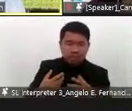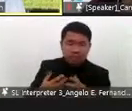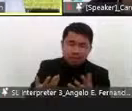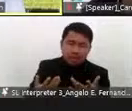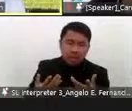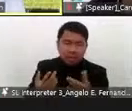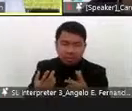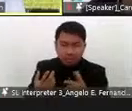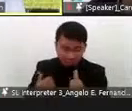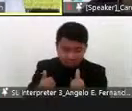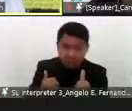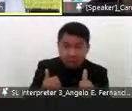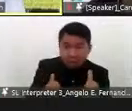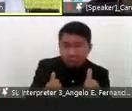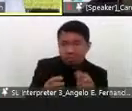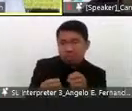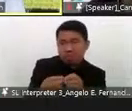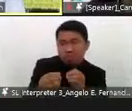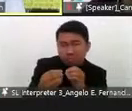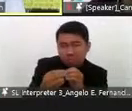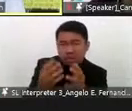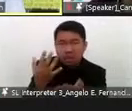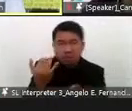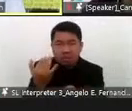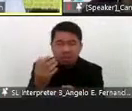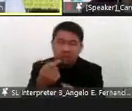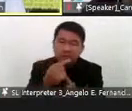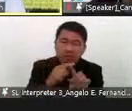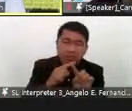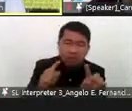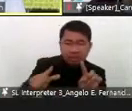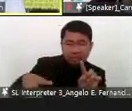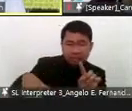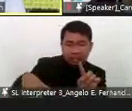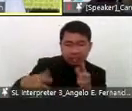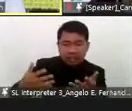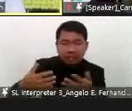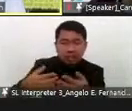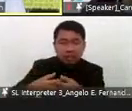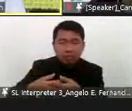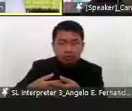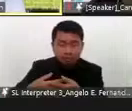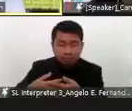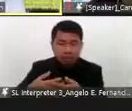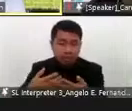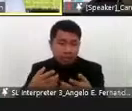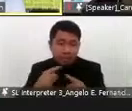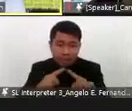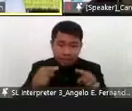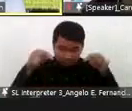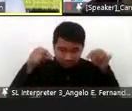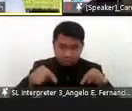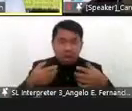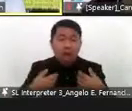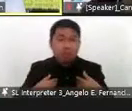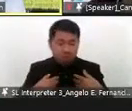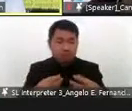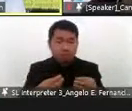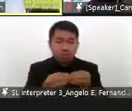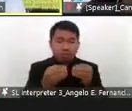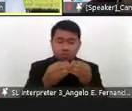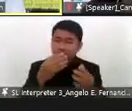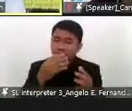there wasn't much data coming out of the Philippines. I think there are some excellent climate scientists here who are beginning to address that